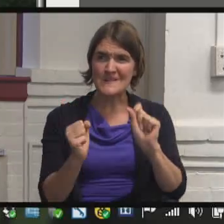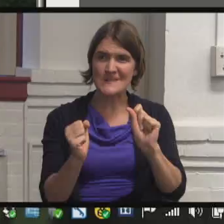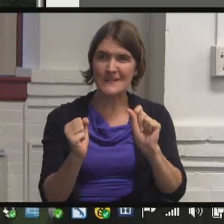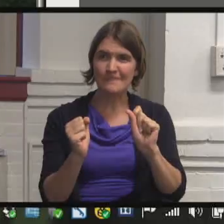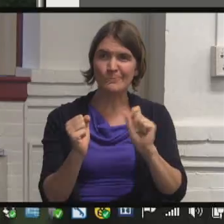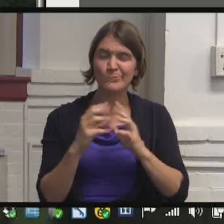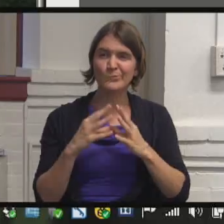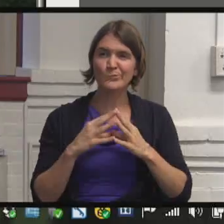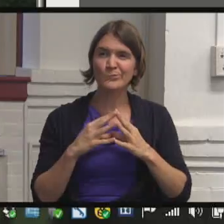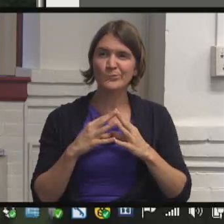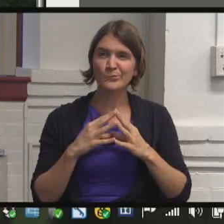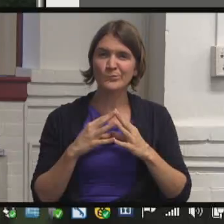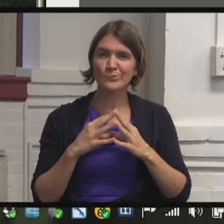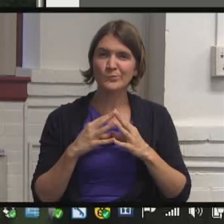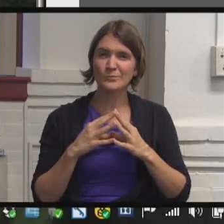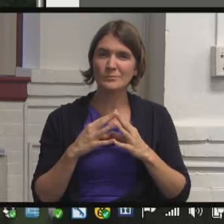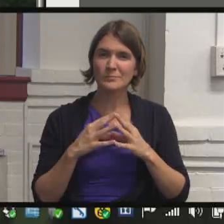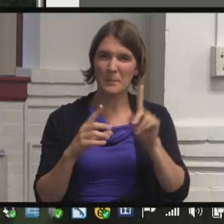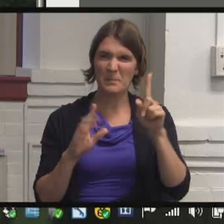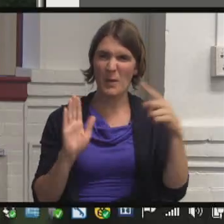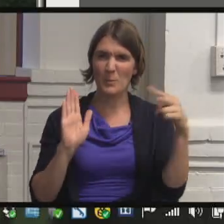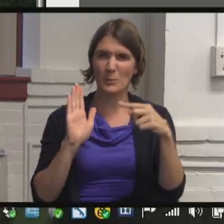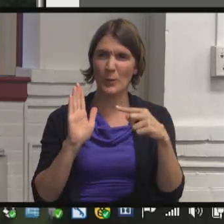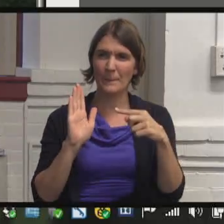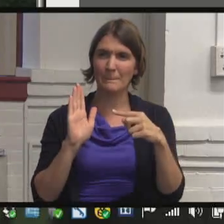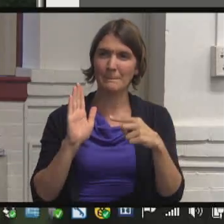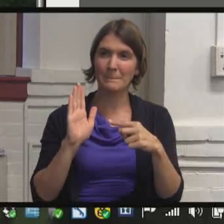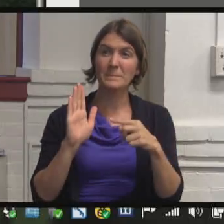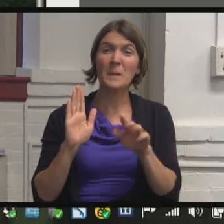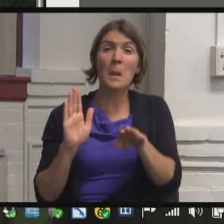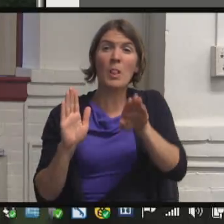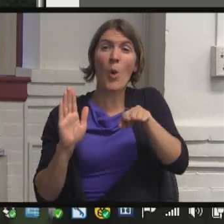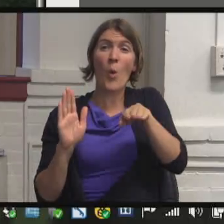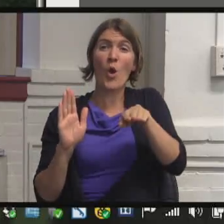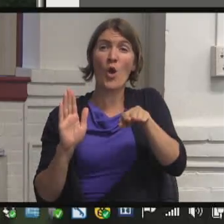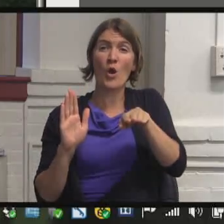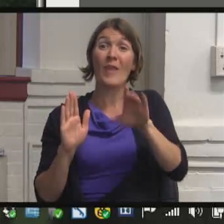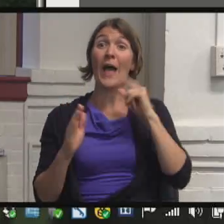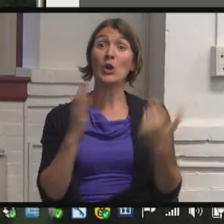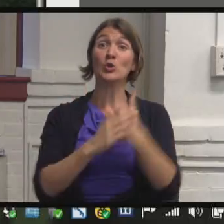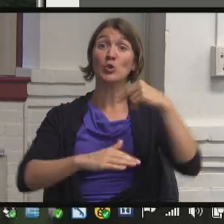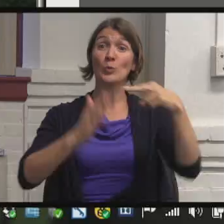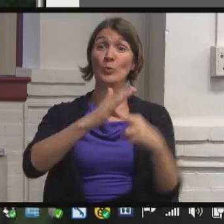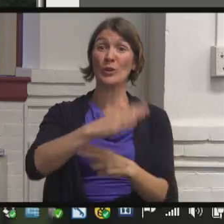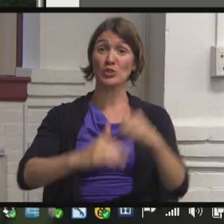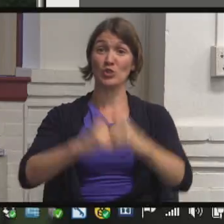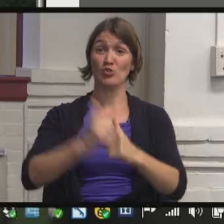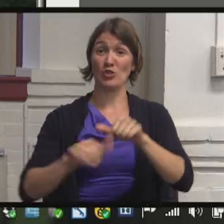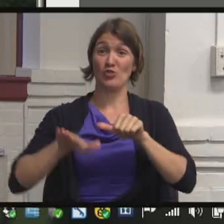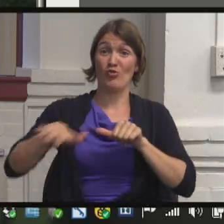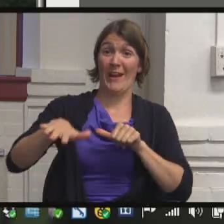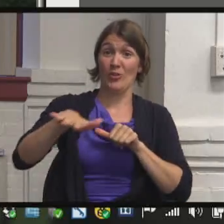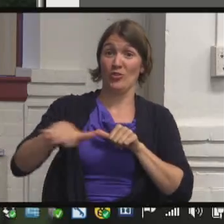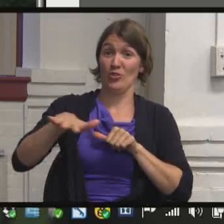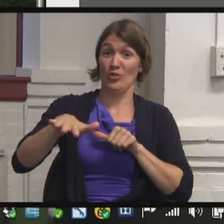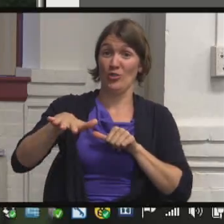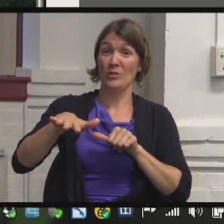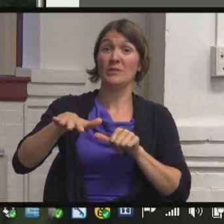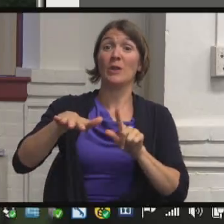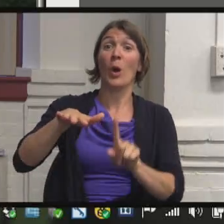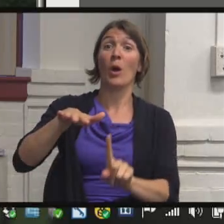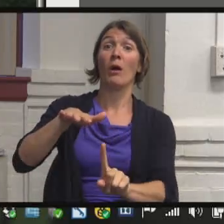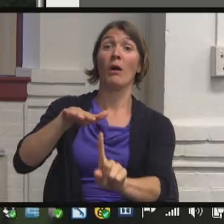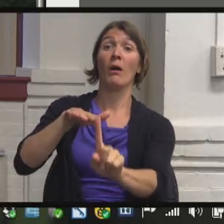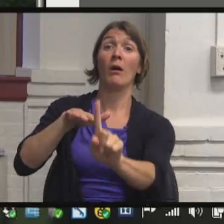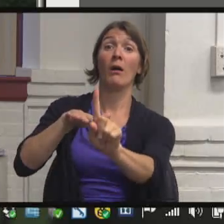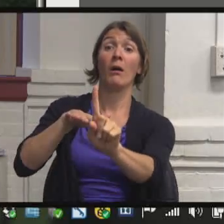but this area here is the construction of the new bridge. And so what's really important to actually understand